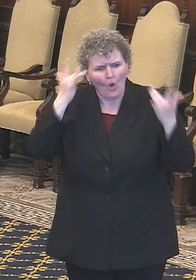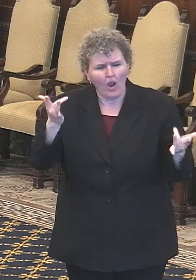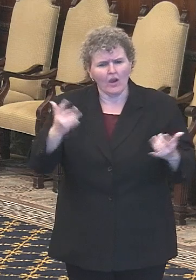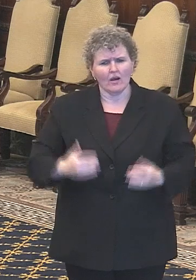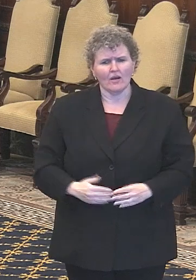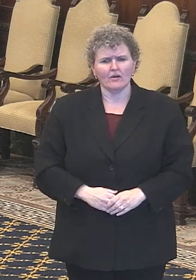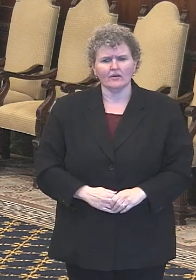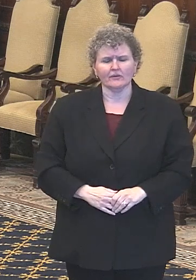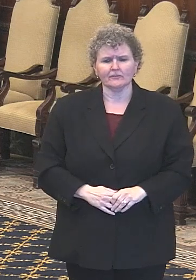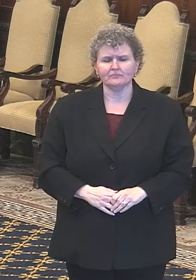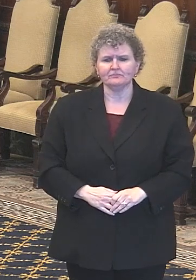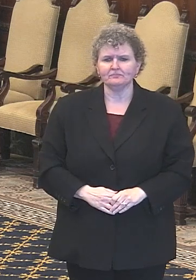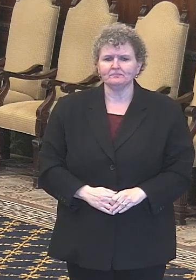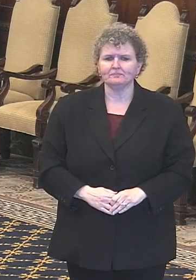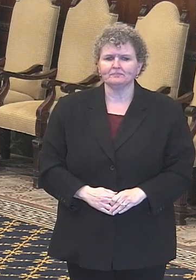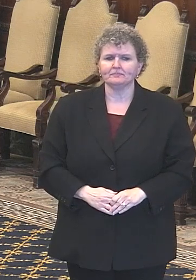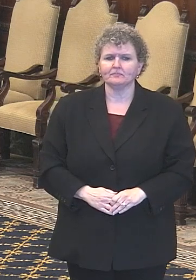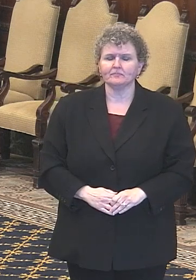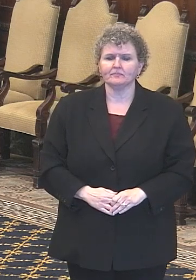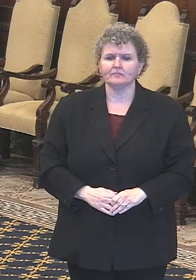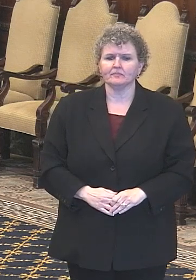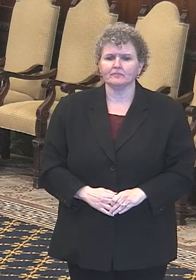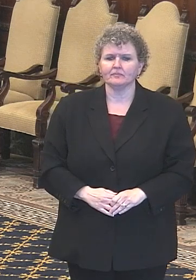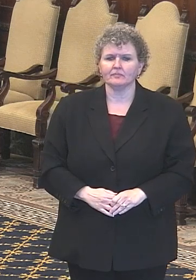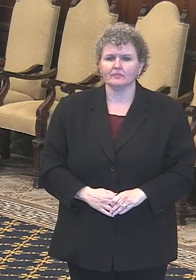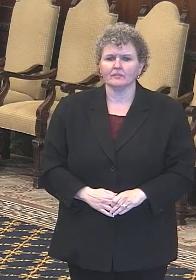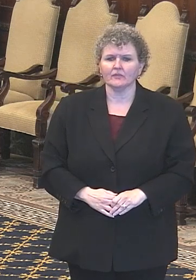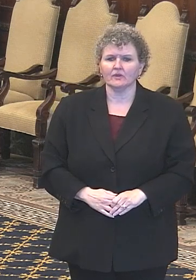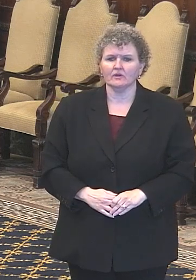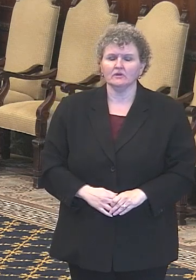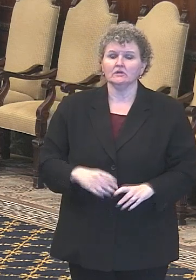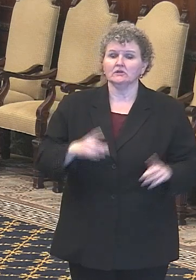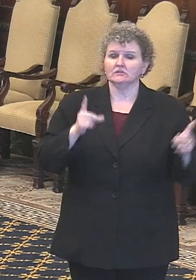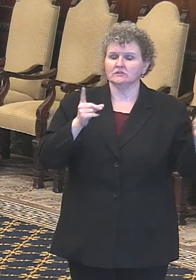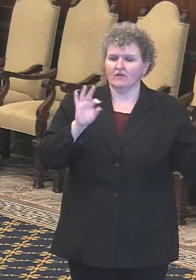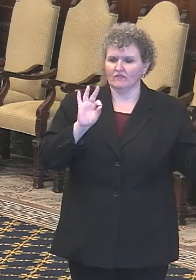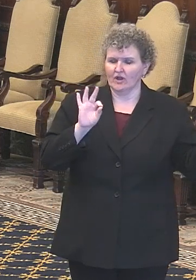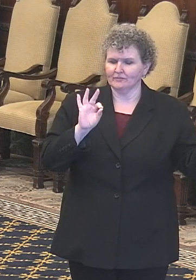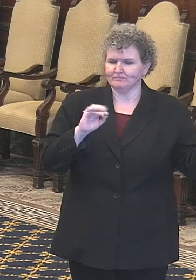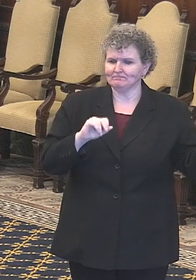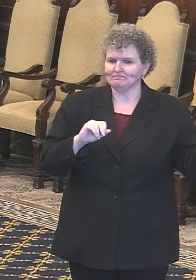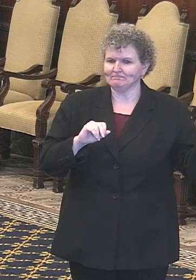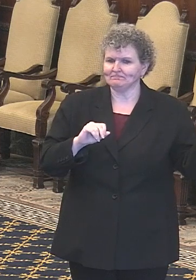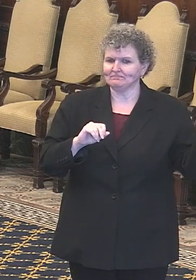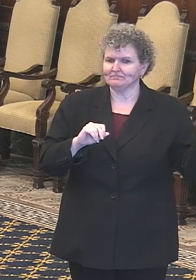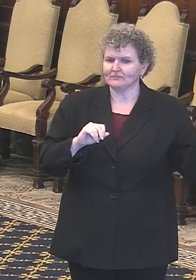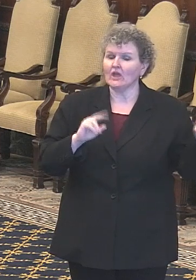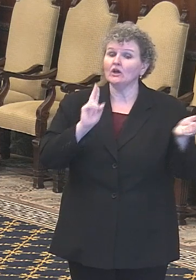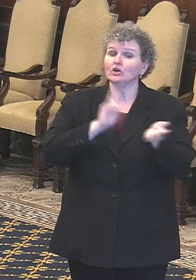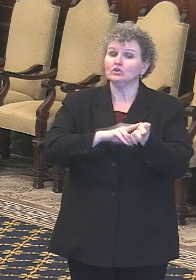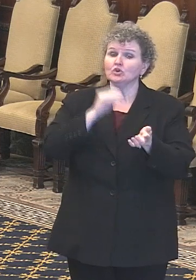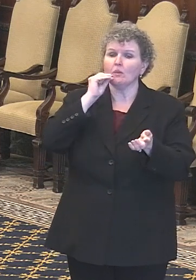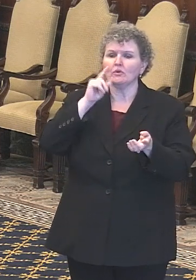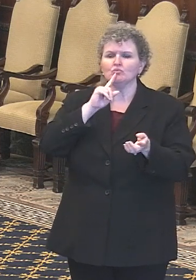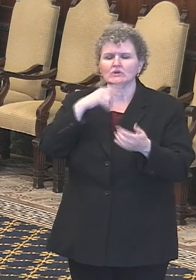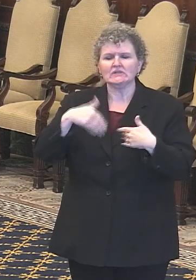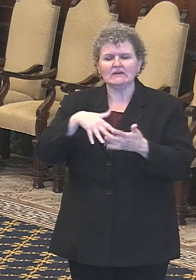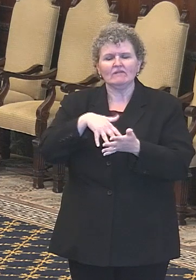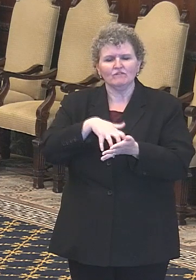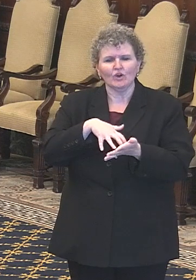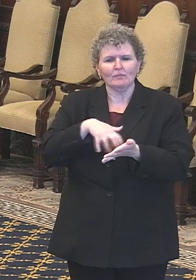a week or two ago made a recommendation that people, if they have to go out for an essential errand, like going to the grocery store, wear a mask.